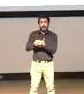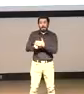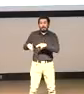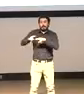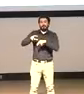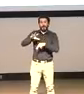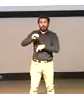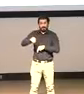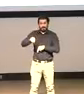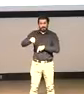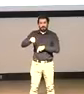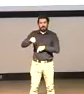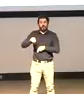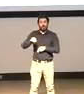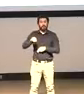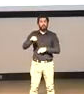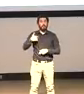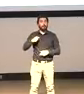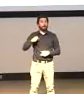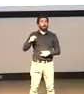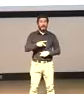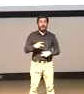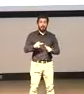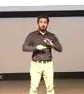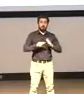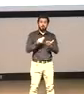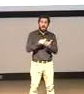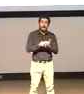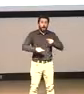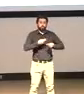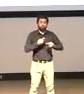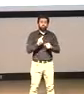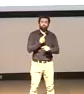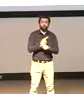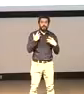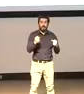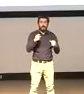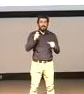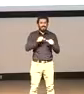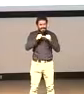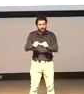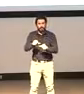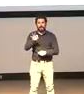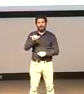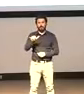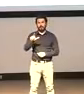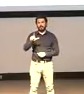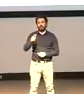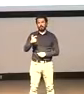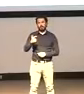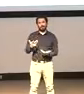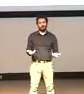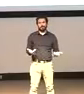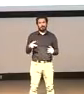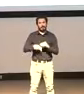return to physical health, we need to continue expense reductions through FY21. There is no simple or